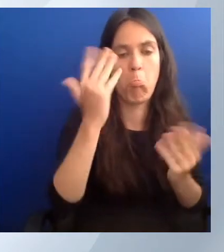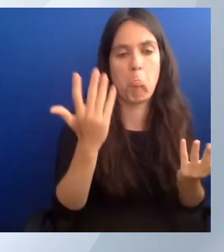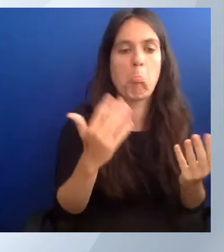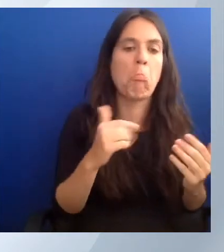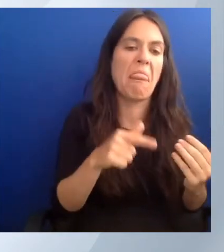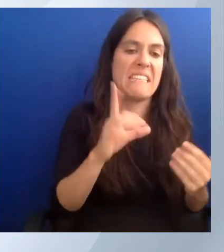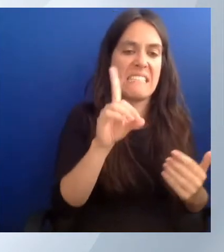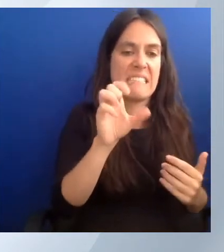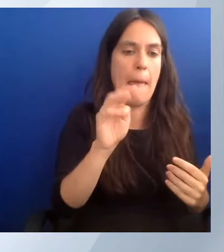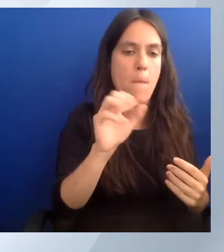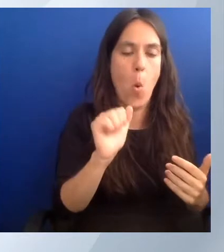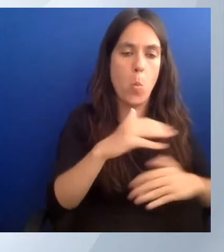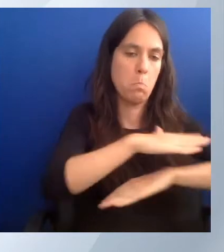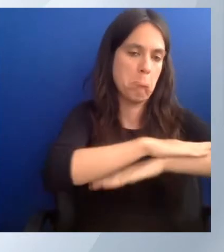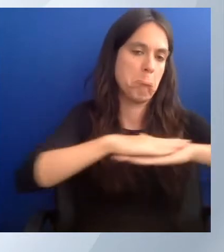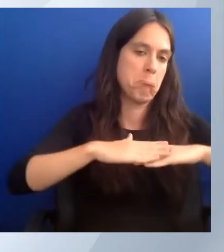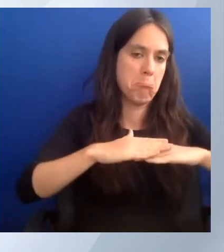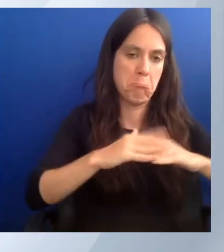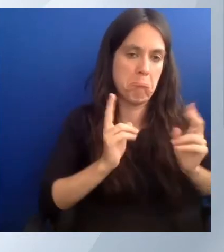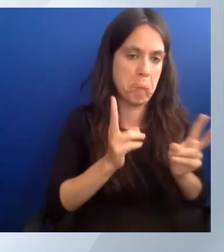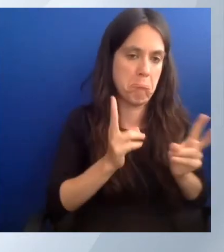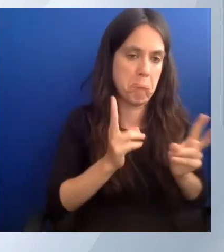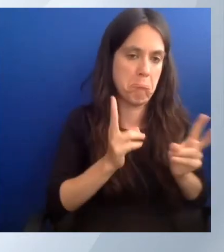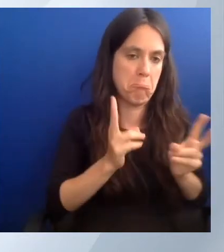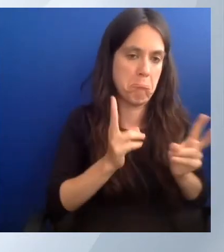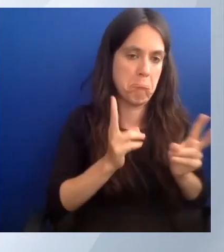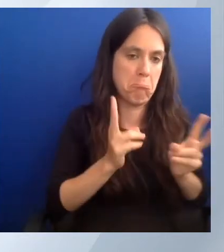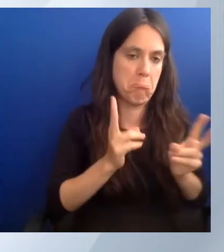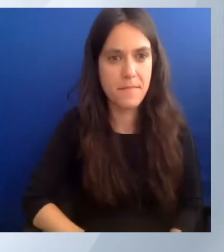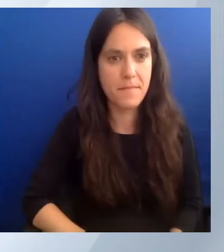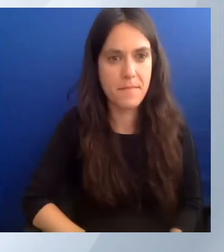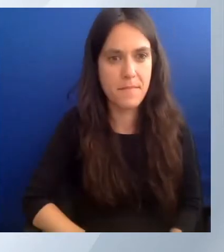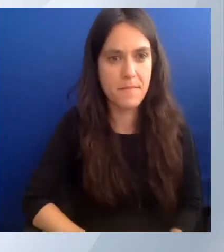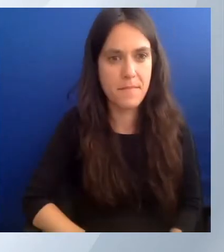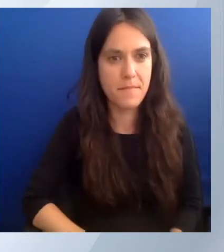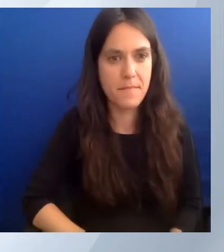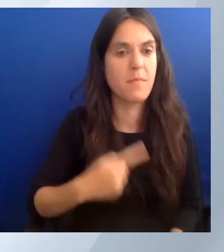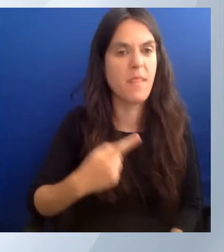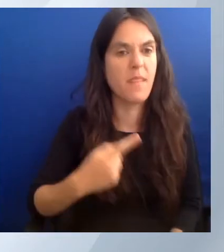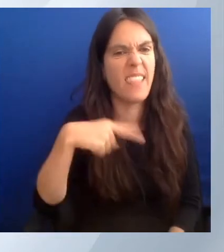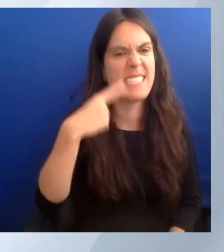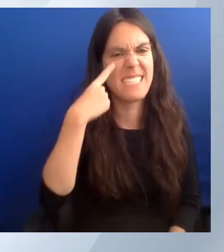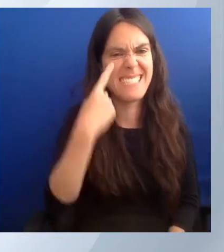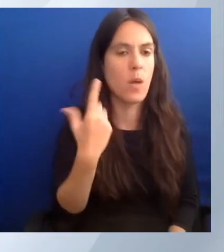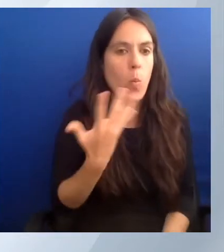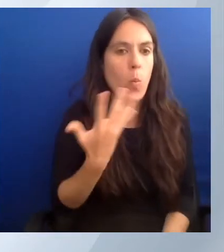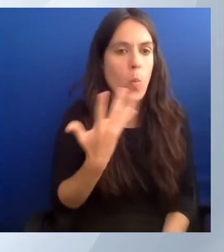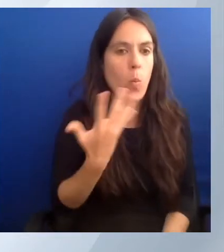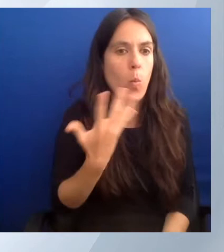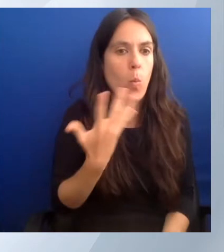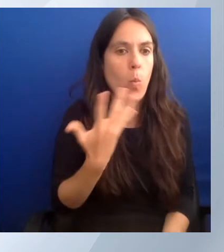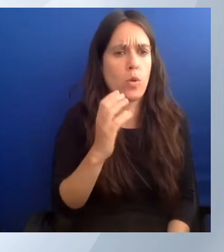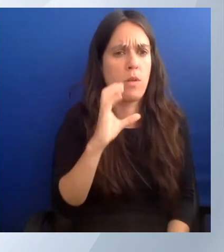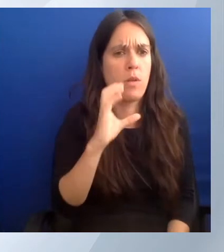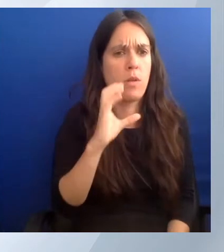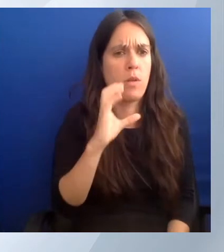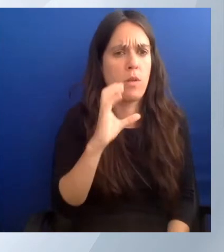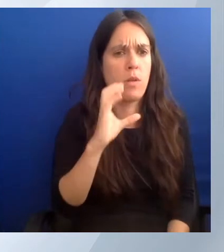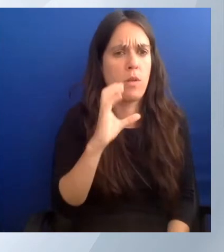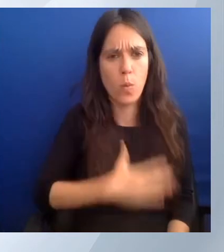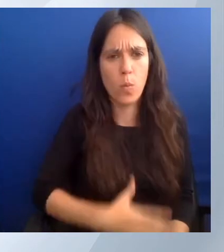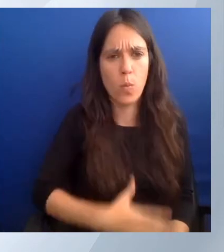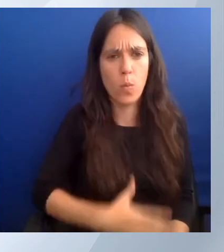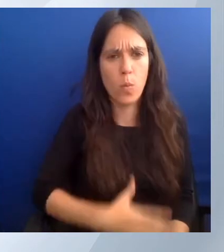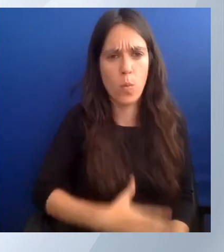fine. We need to pick the kind of account that we want to use. We have 3 options here. We have storage v2, which is a